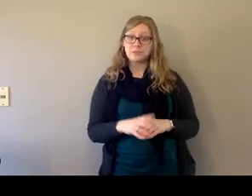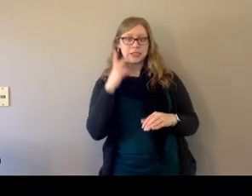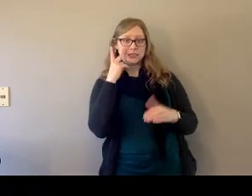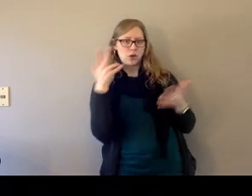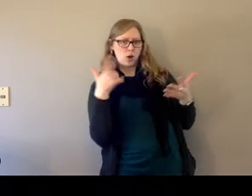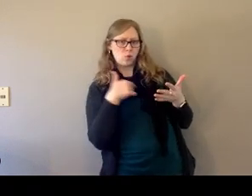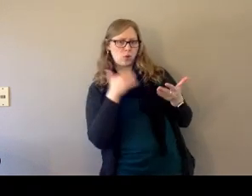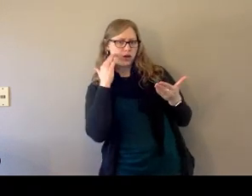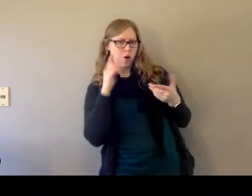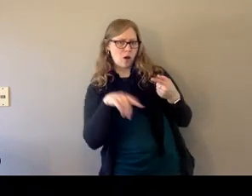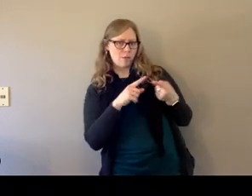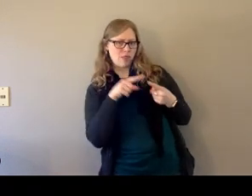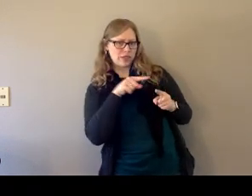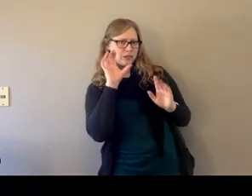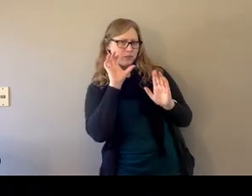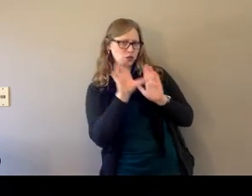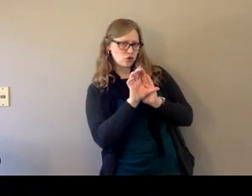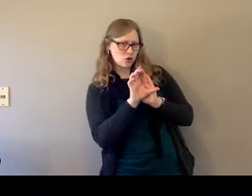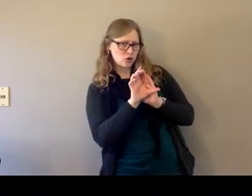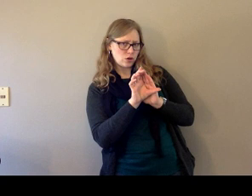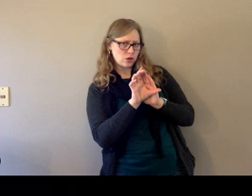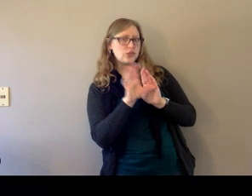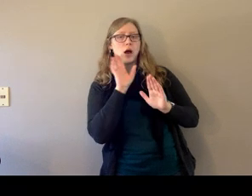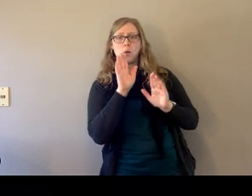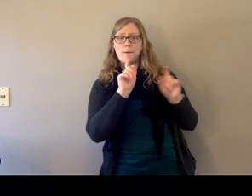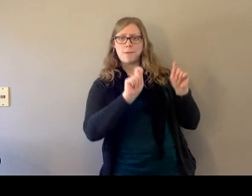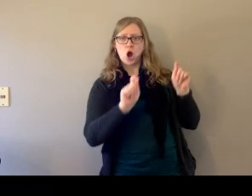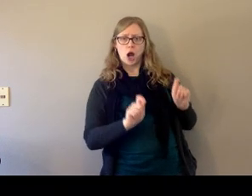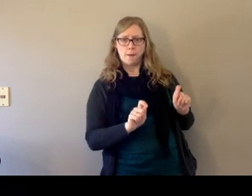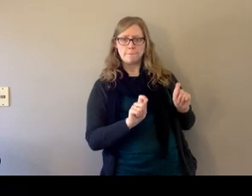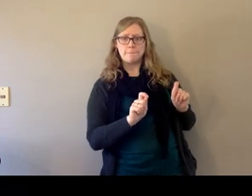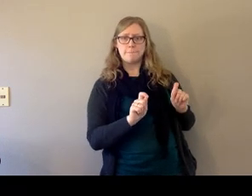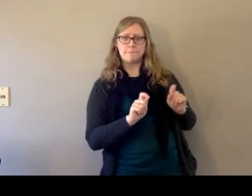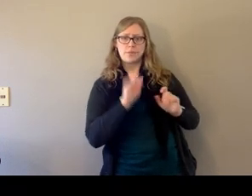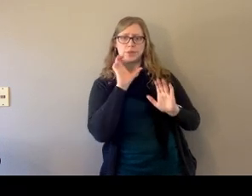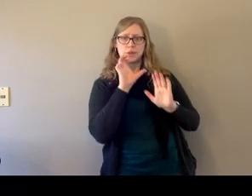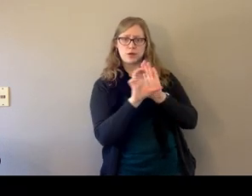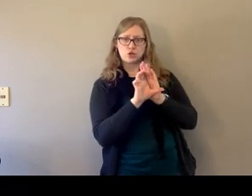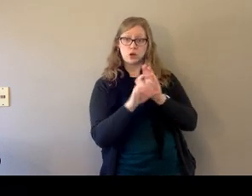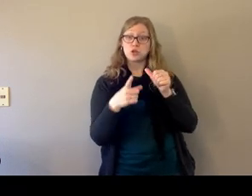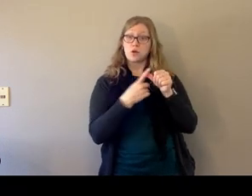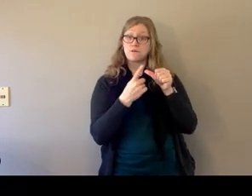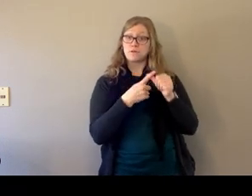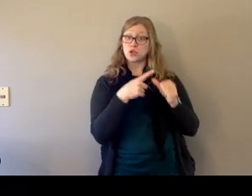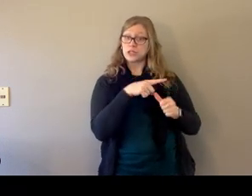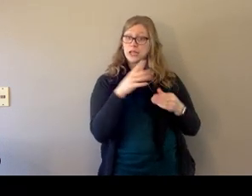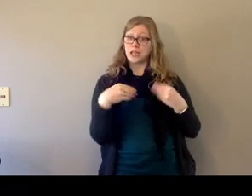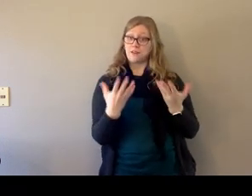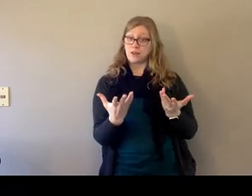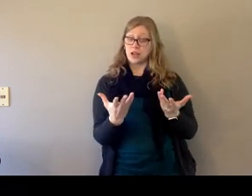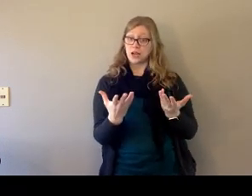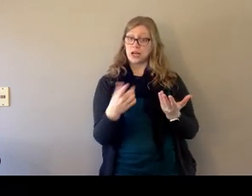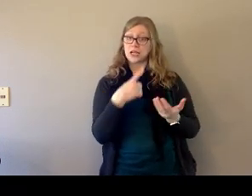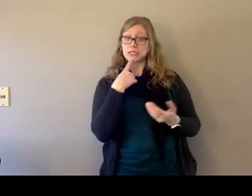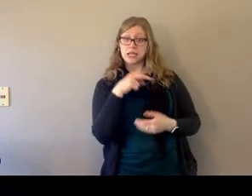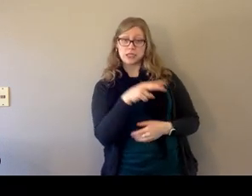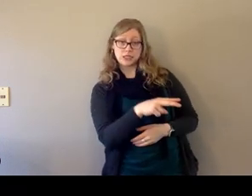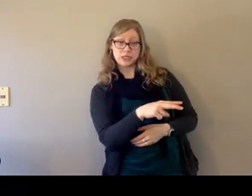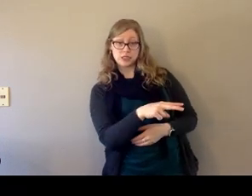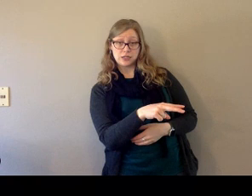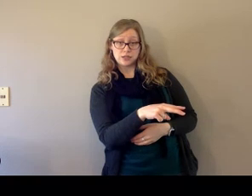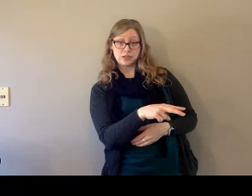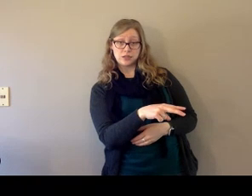mark some things using tick marks, etc. So the first thing it tells us is that up above here it says YW